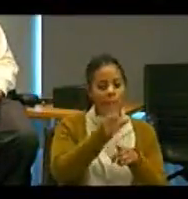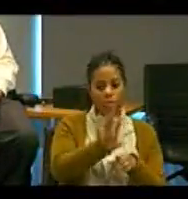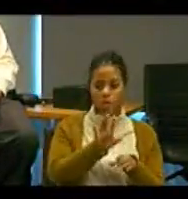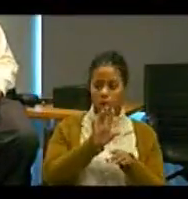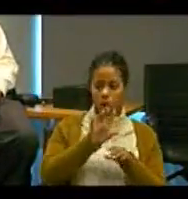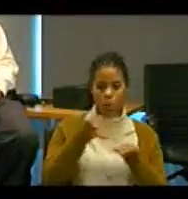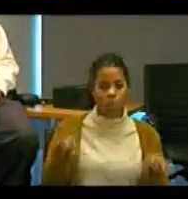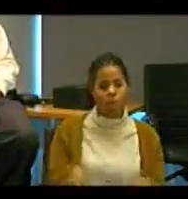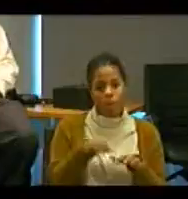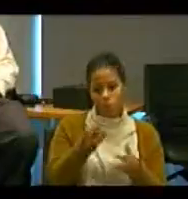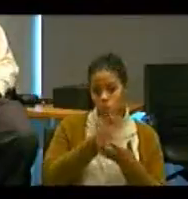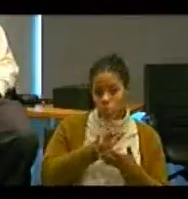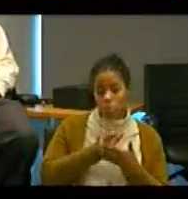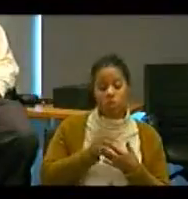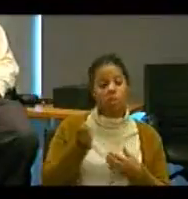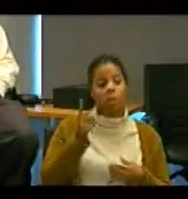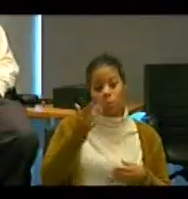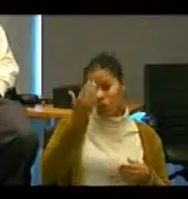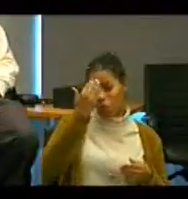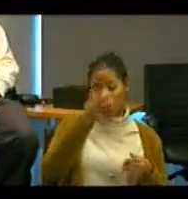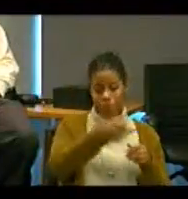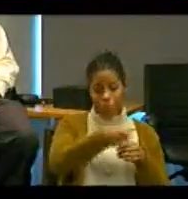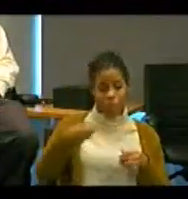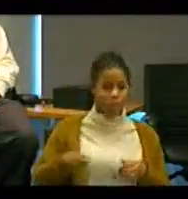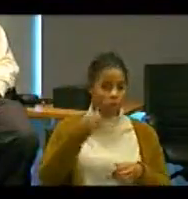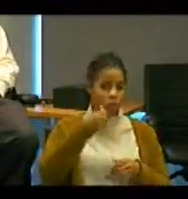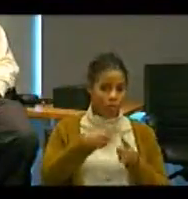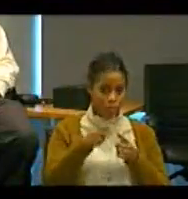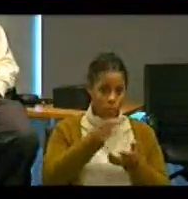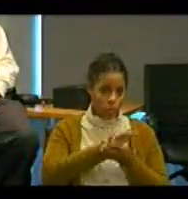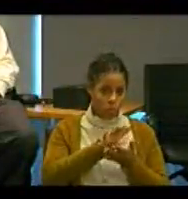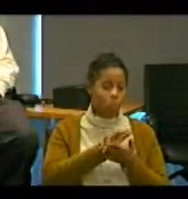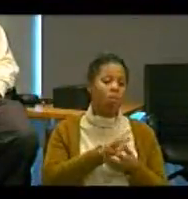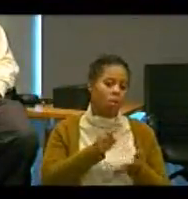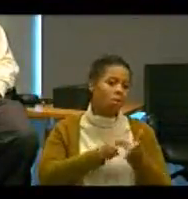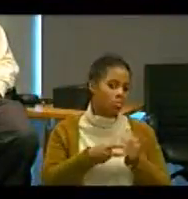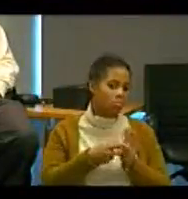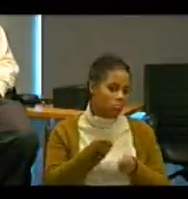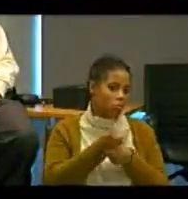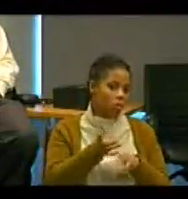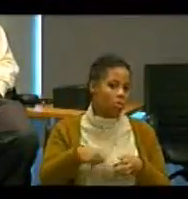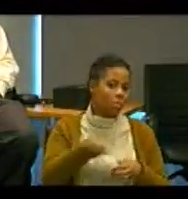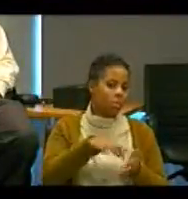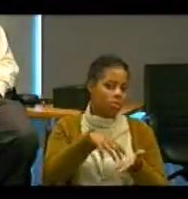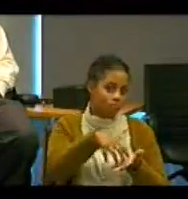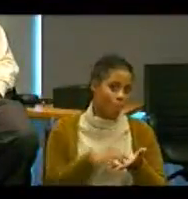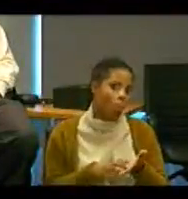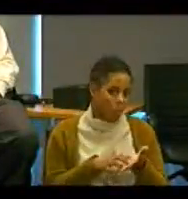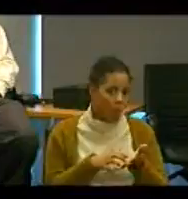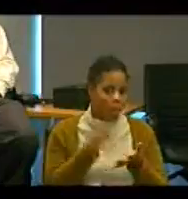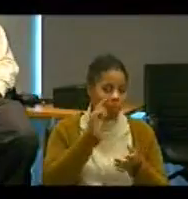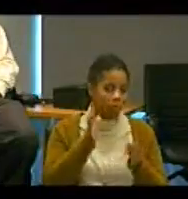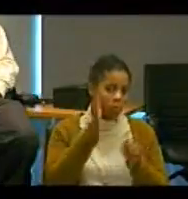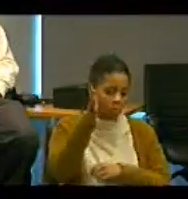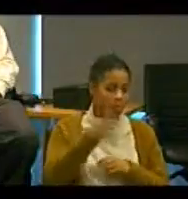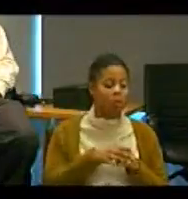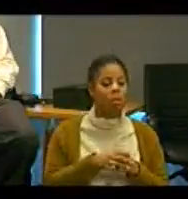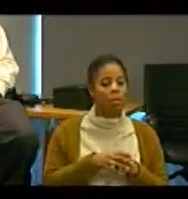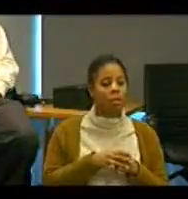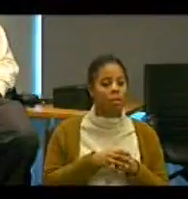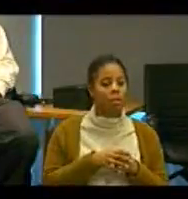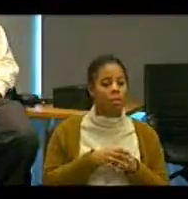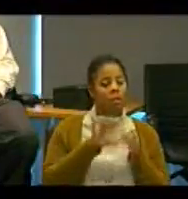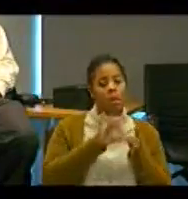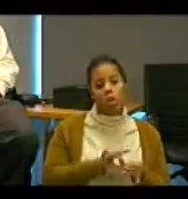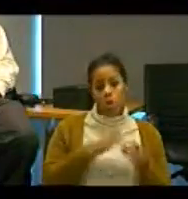know is that the removal of girls from school renders them vulnerable to participation in underground economies. According to the Human Trafficking Pro Bono